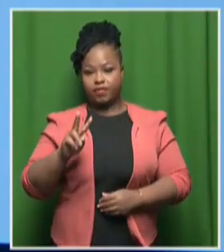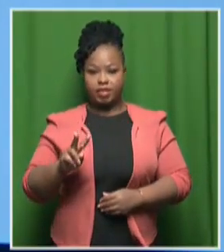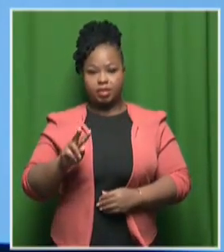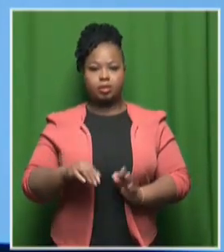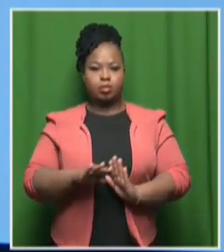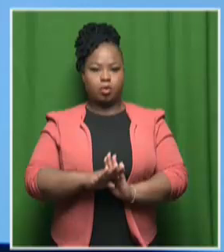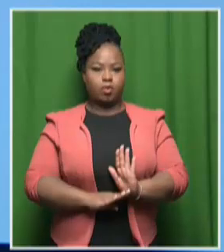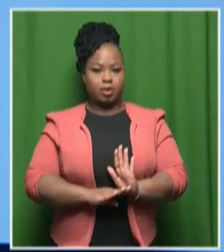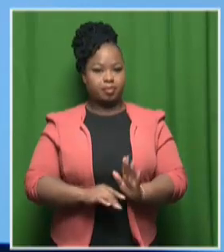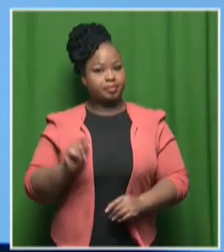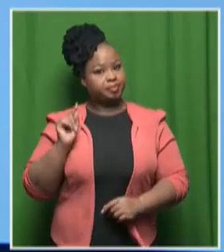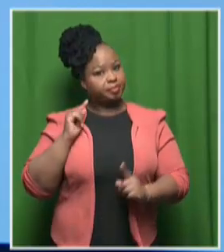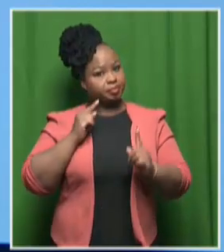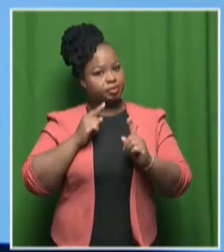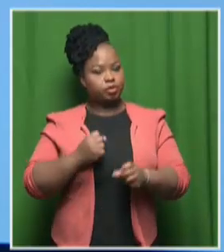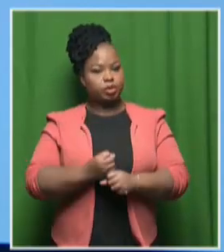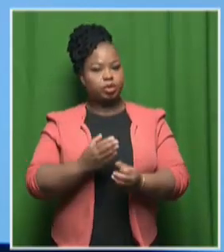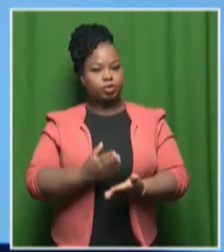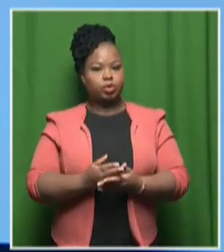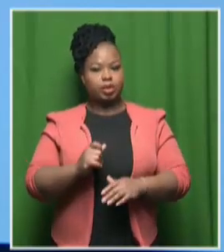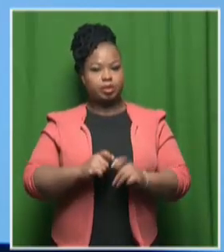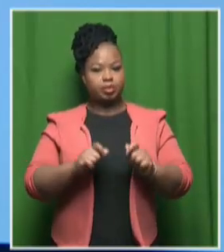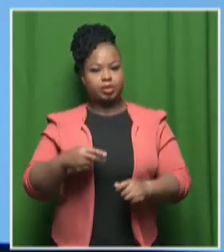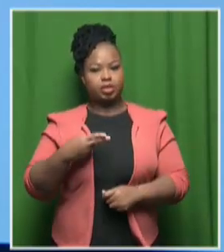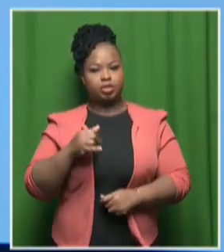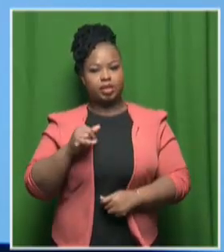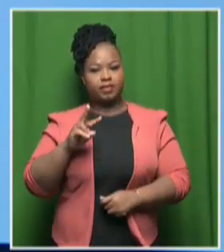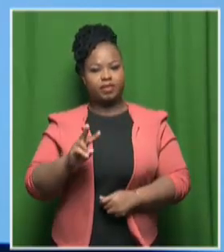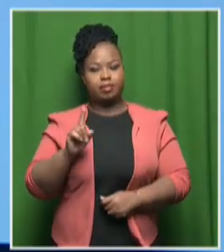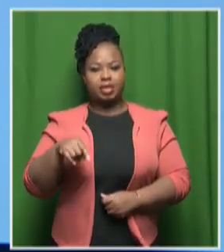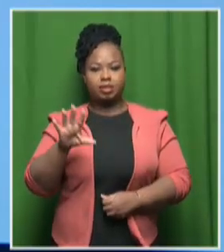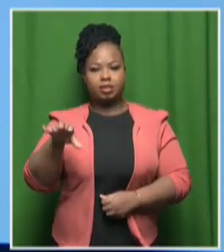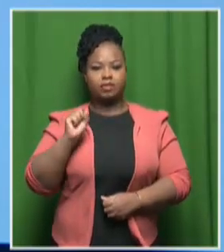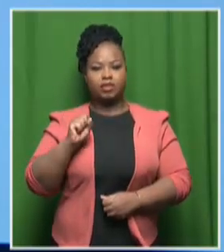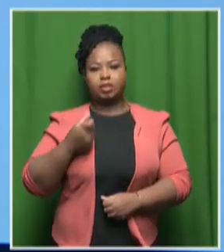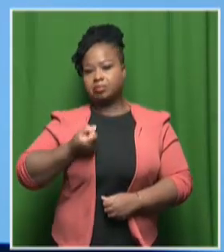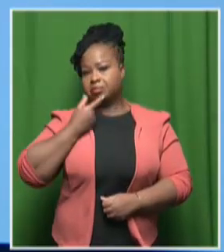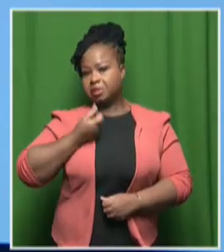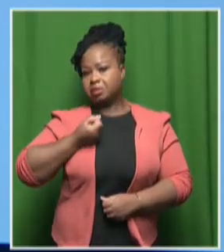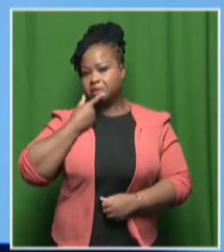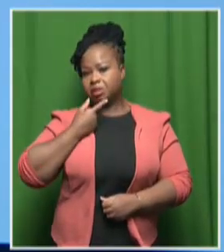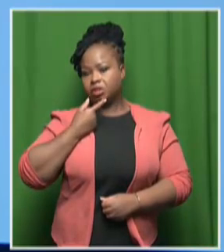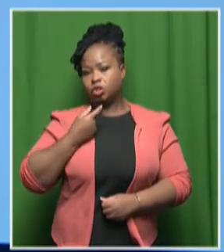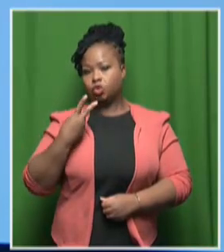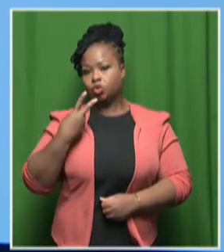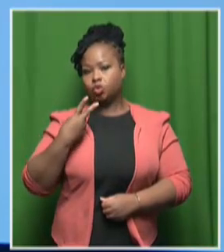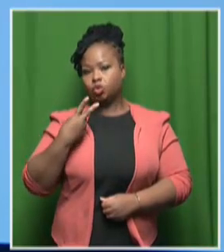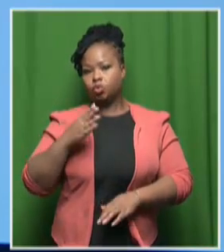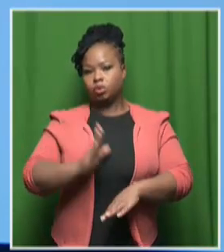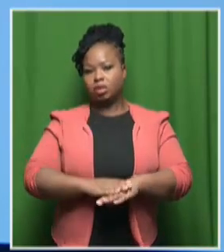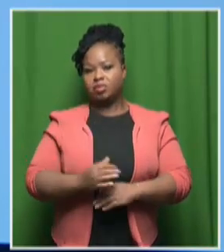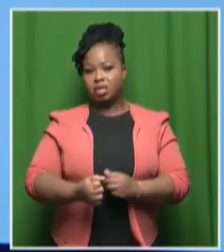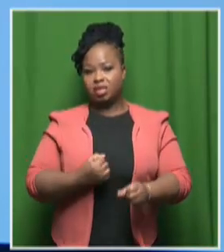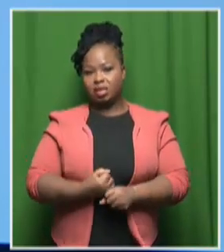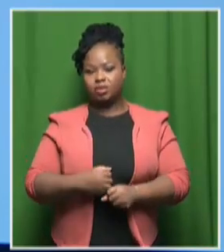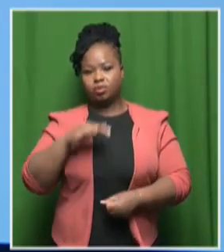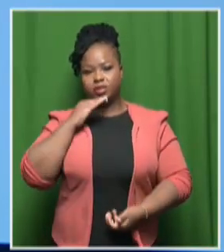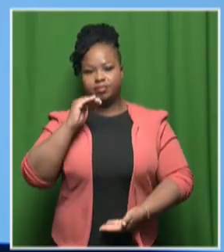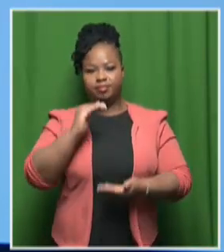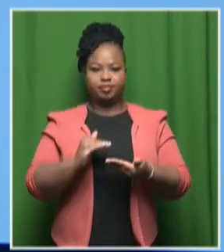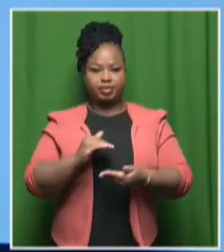ARVs. This initiative is designed to allow stable HIV patients to collect their medication supply only twice a year, which will